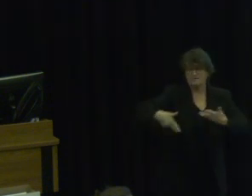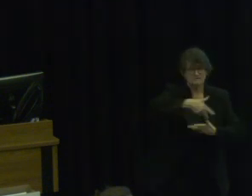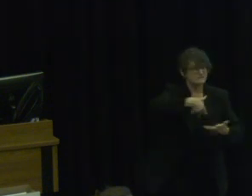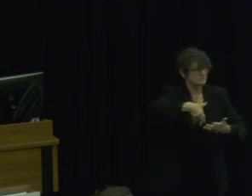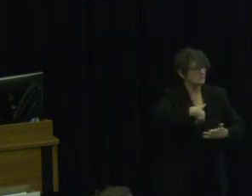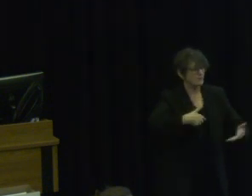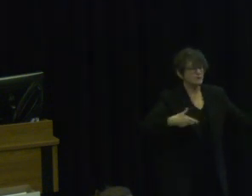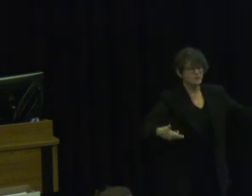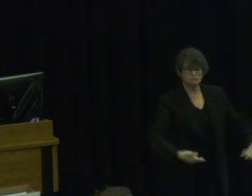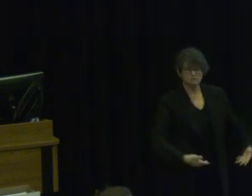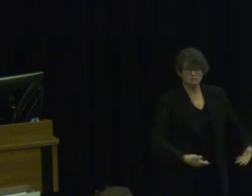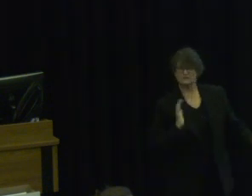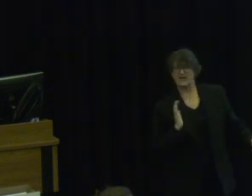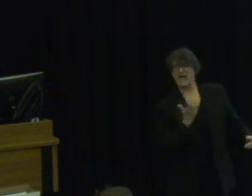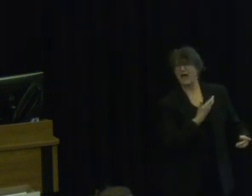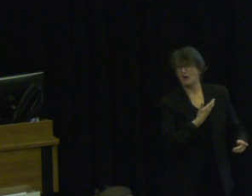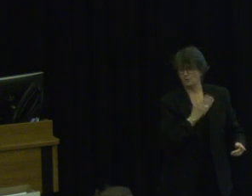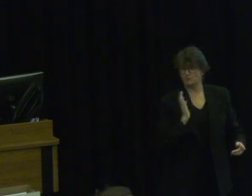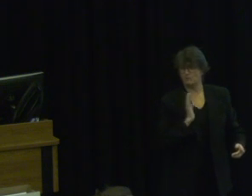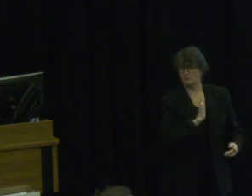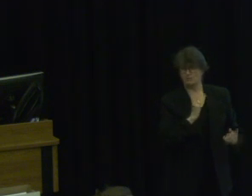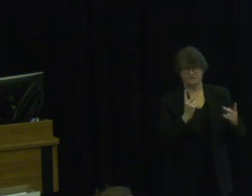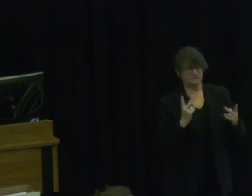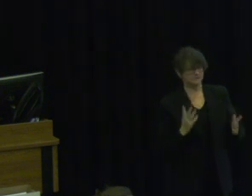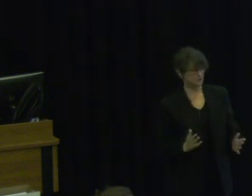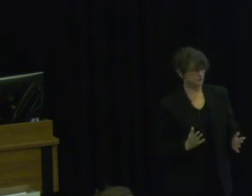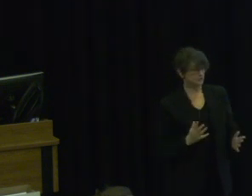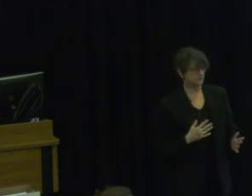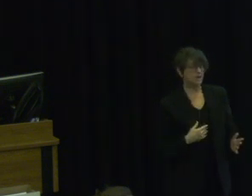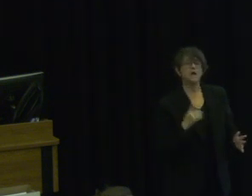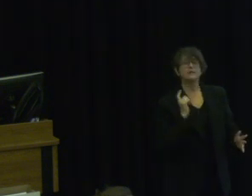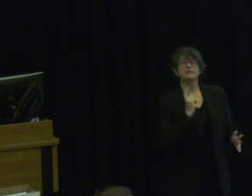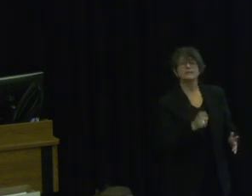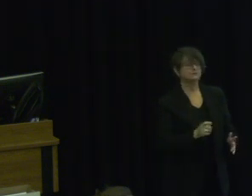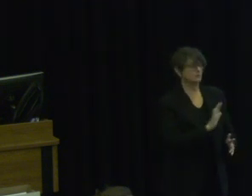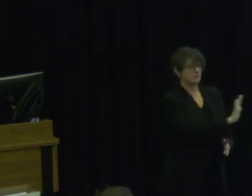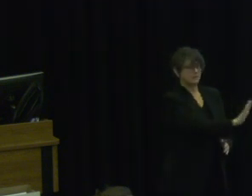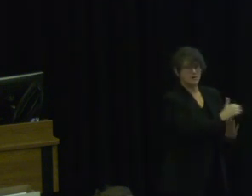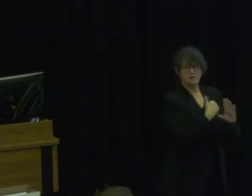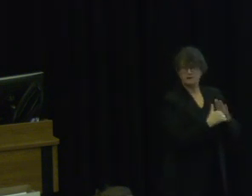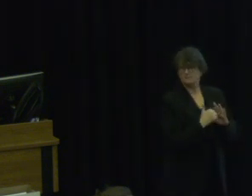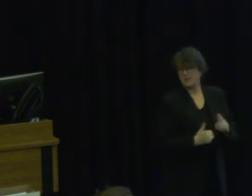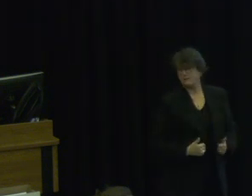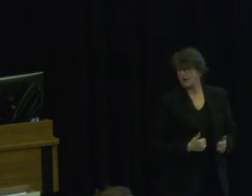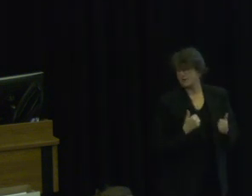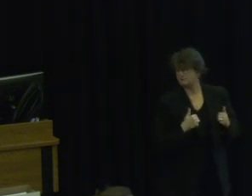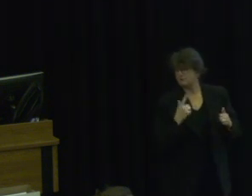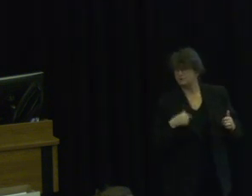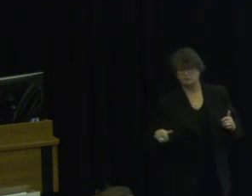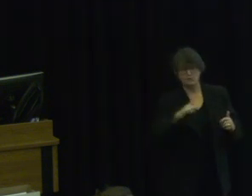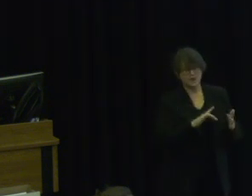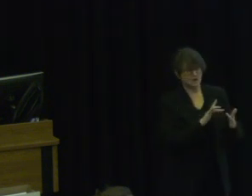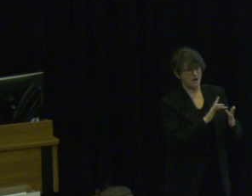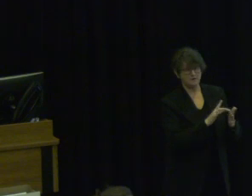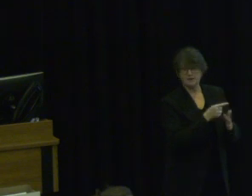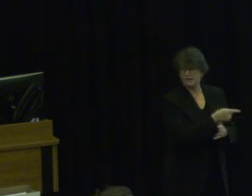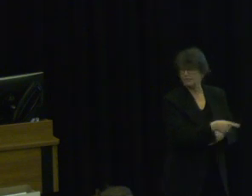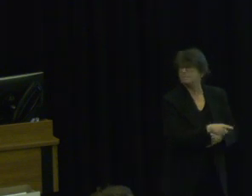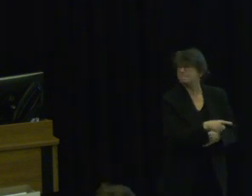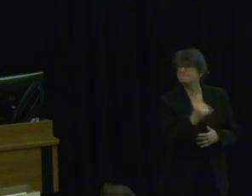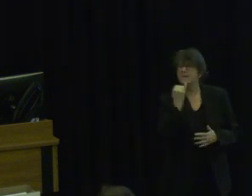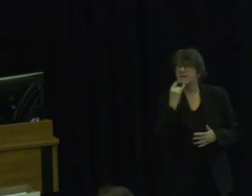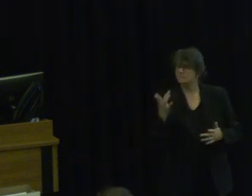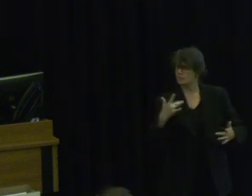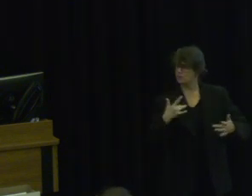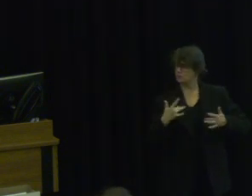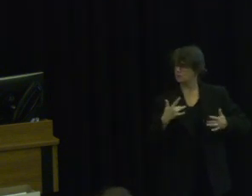wanted to introduce, I think some of you as you were walking in got copies of their email so that you know how to be in touch with them, and if there are things that concern you,